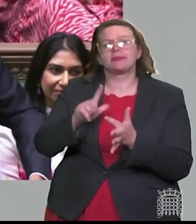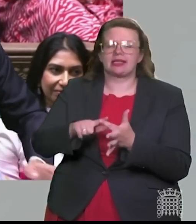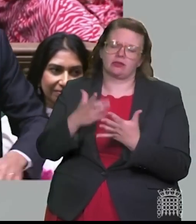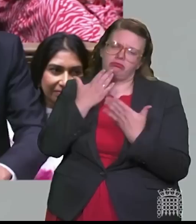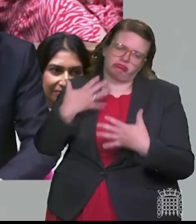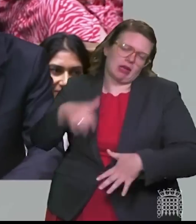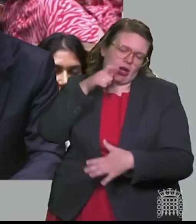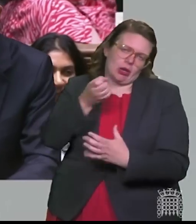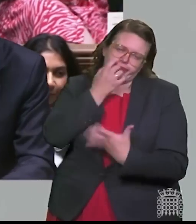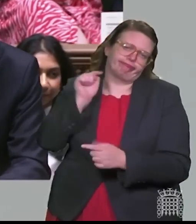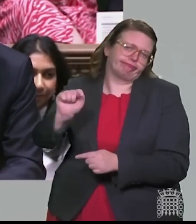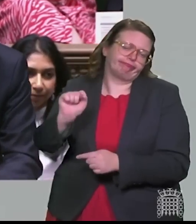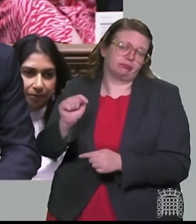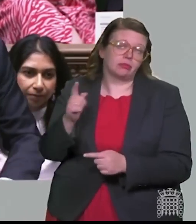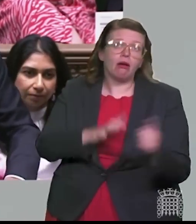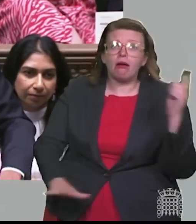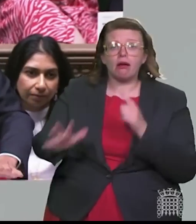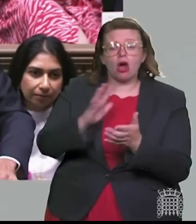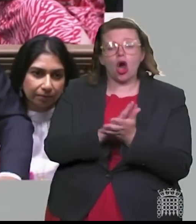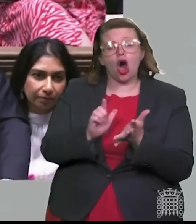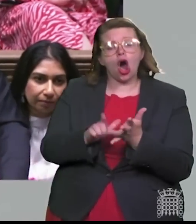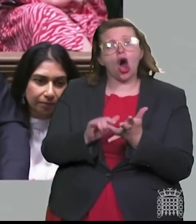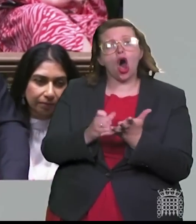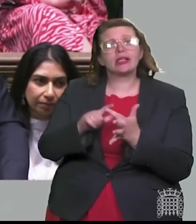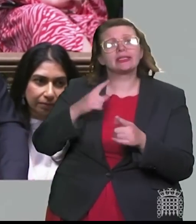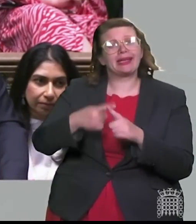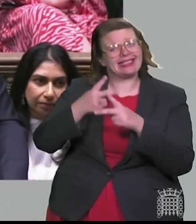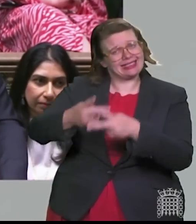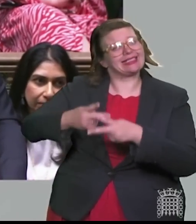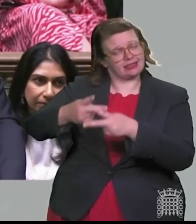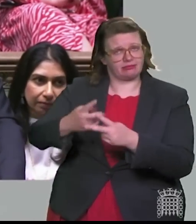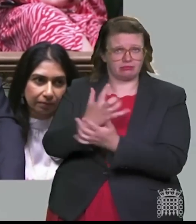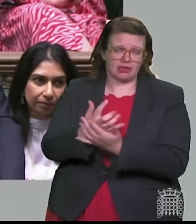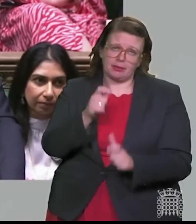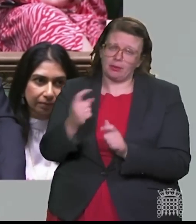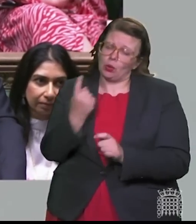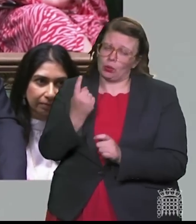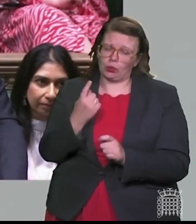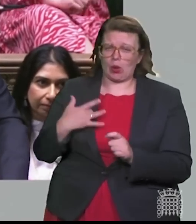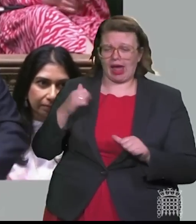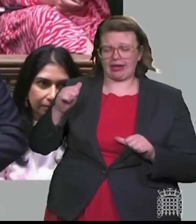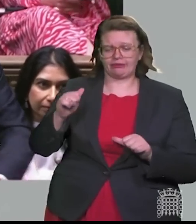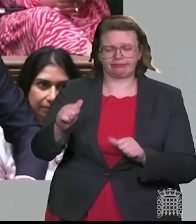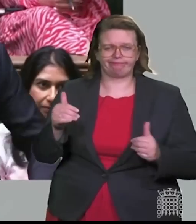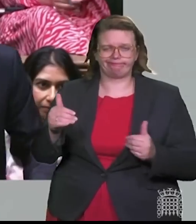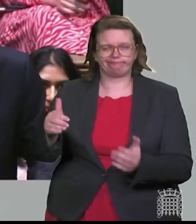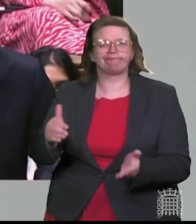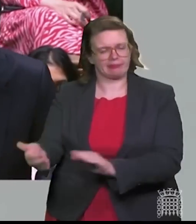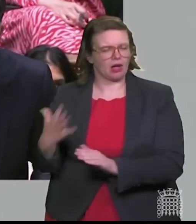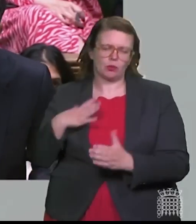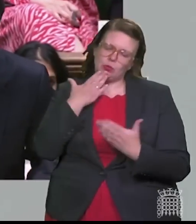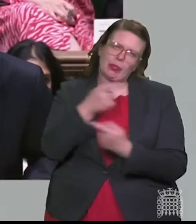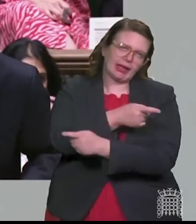the hospice sector supports more than 300,000 people with life-limiting conditions in the UK every year, and I pay tribute to all the staff